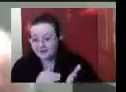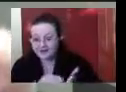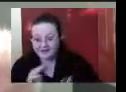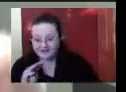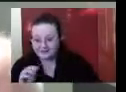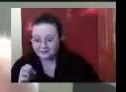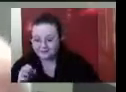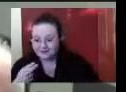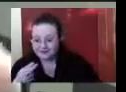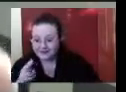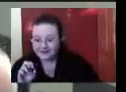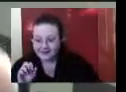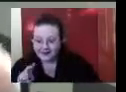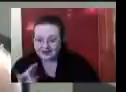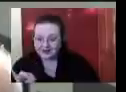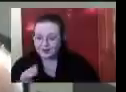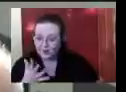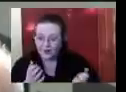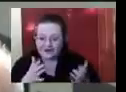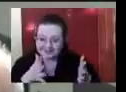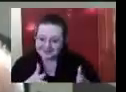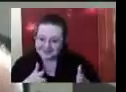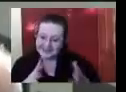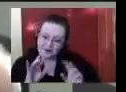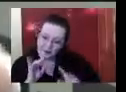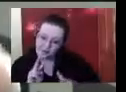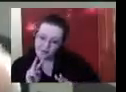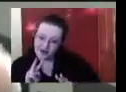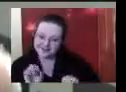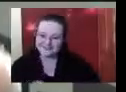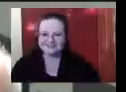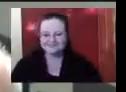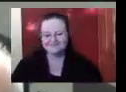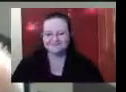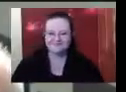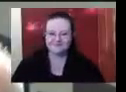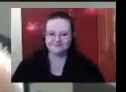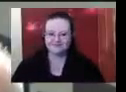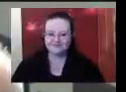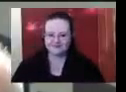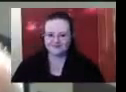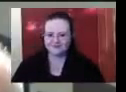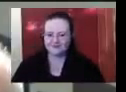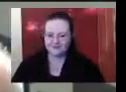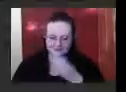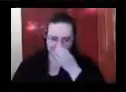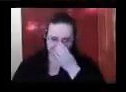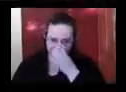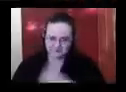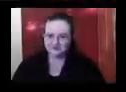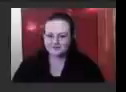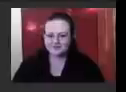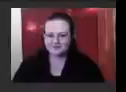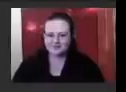to stay for the rest of the presentation. So I'm just going to get us to switch over our slides here, if we